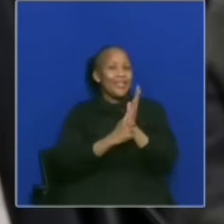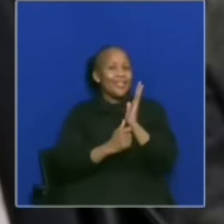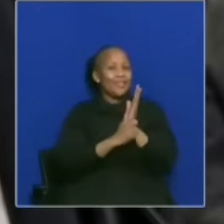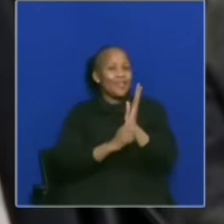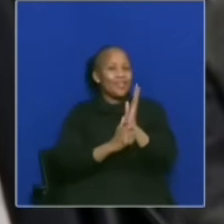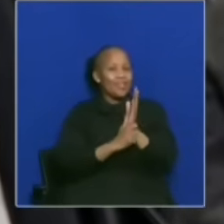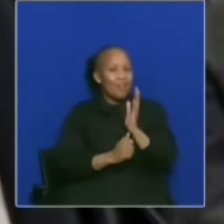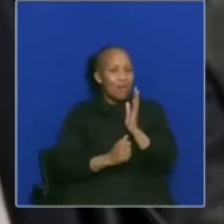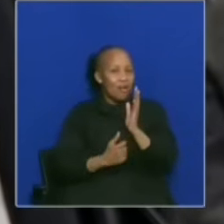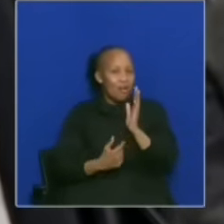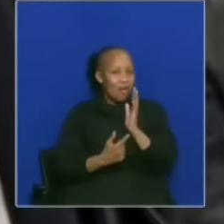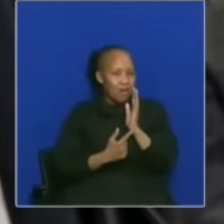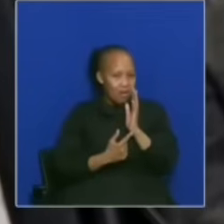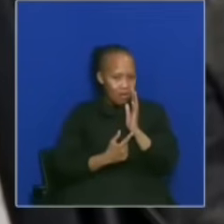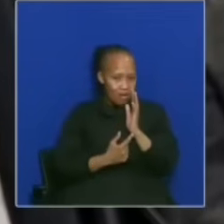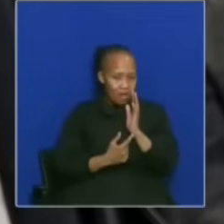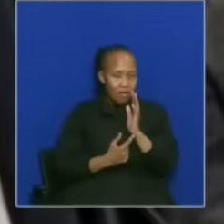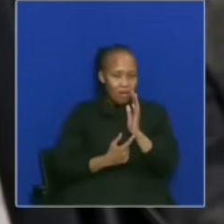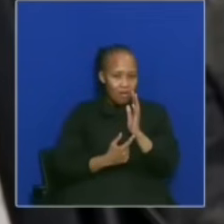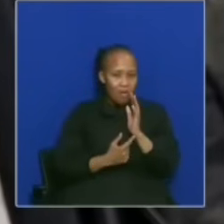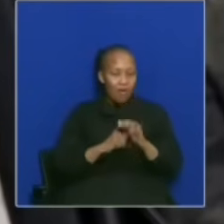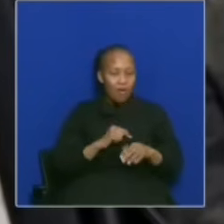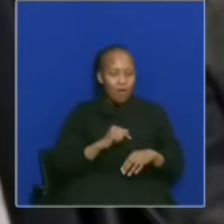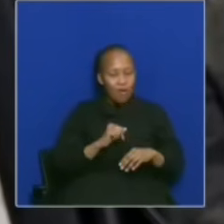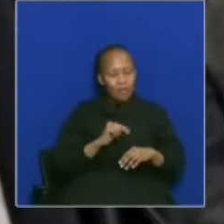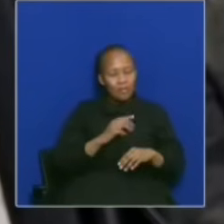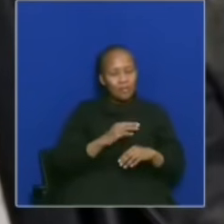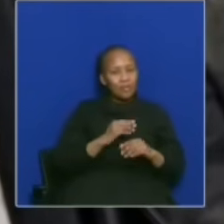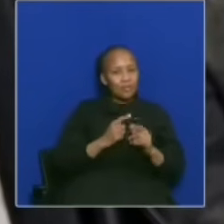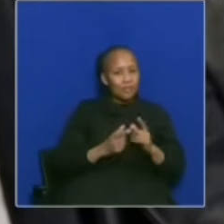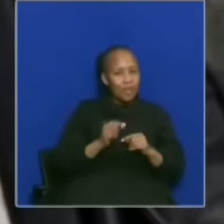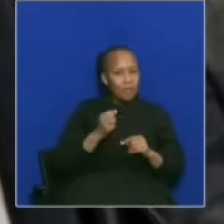third. And then there is a lengthy